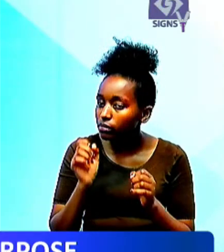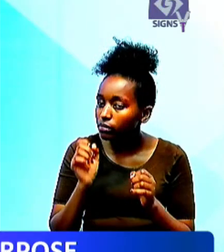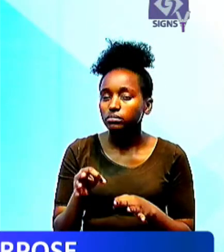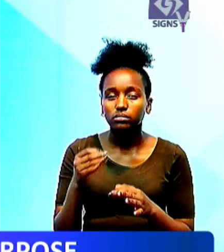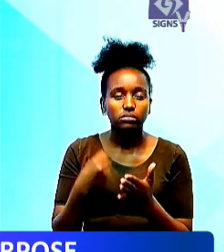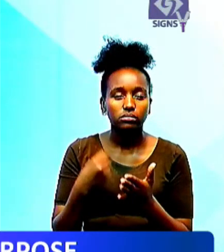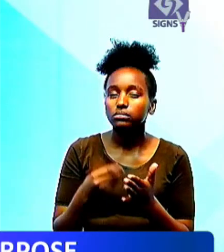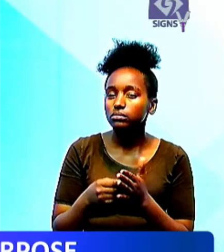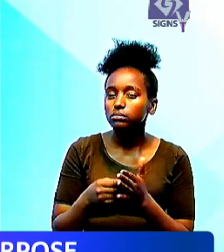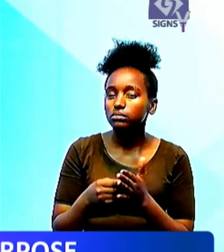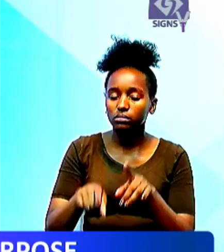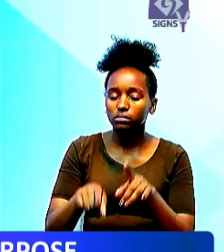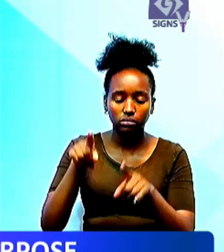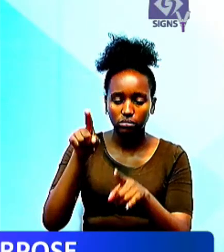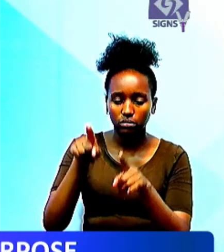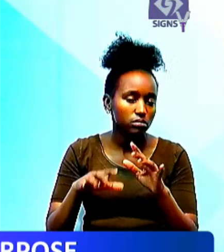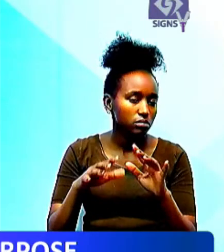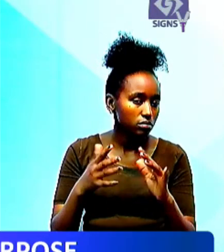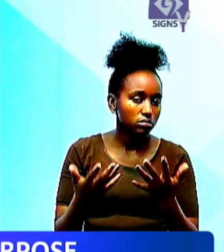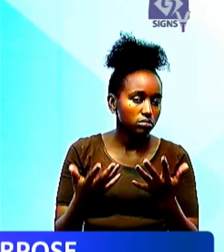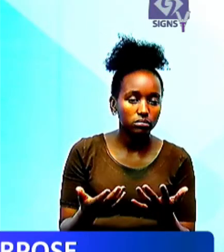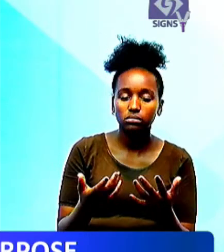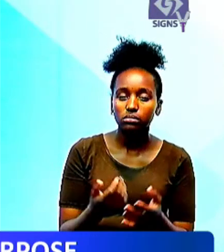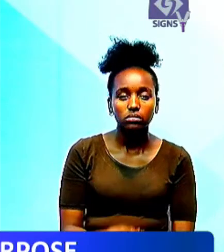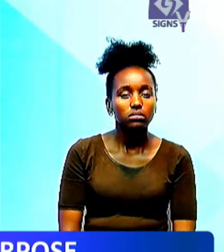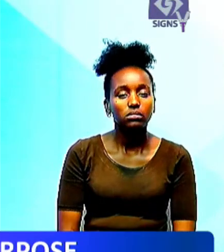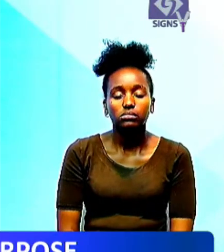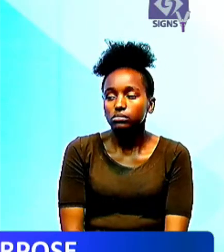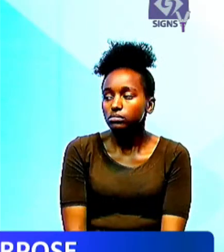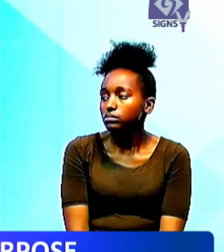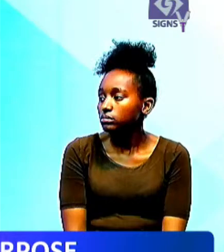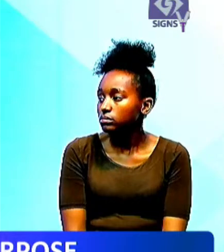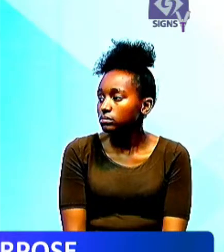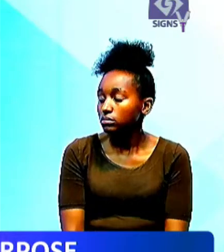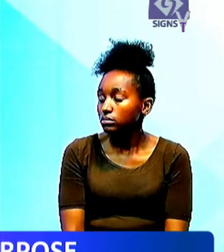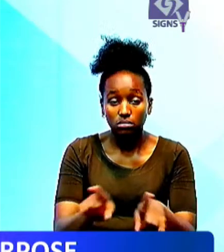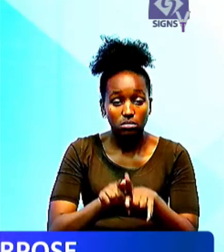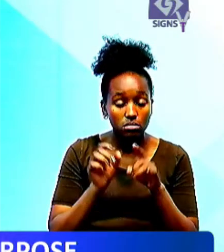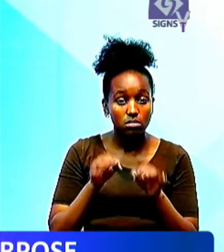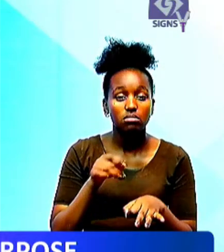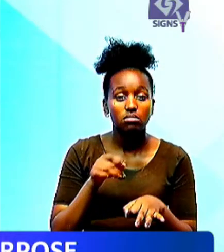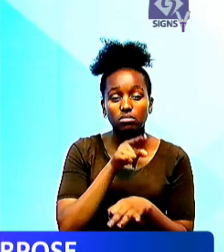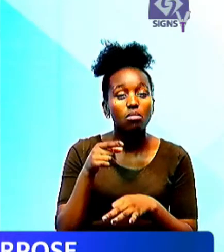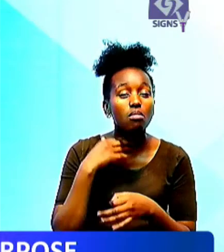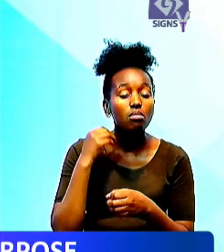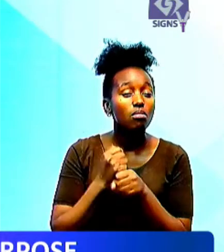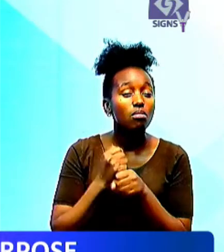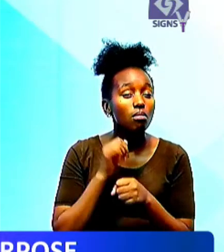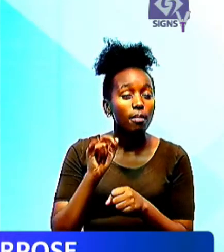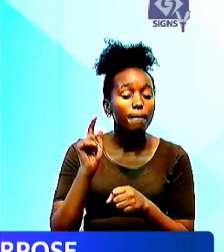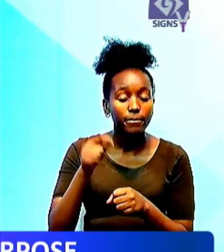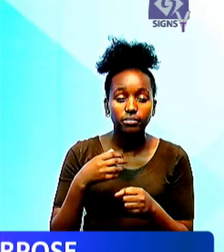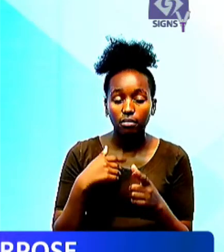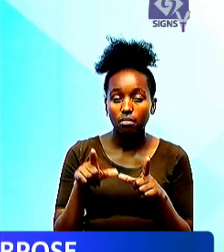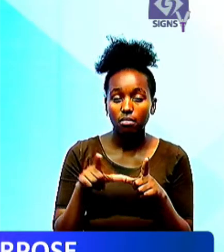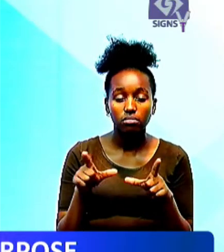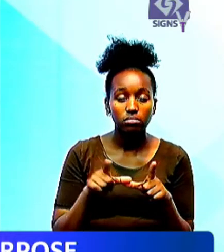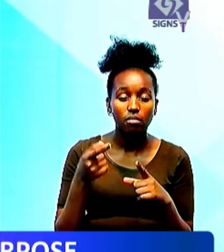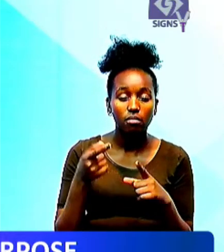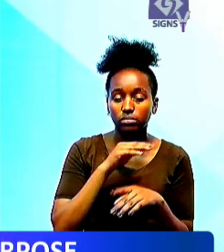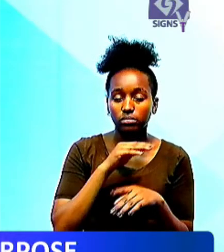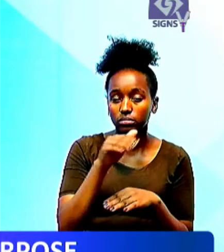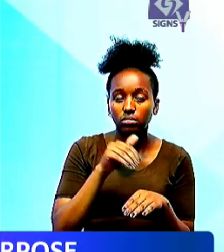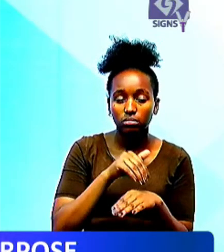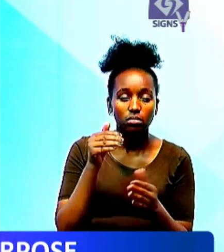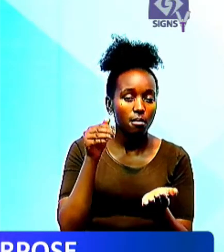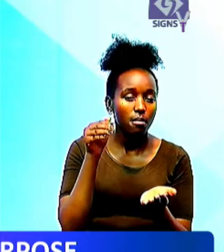course, to do it, one, you also need to have a license from the central bank. And the banks does that.